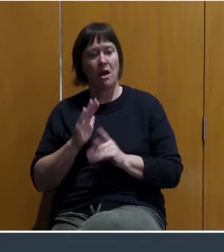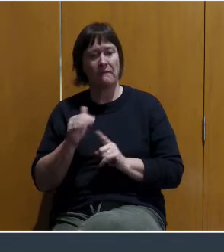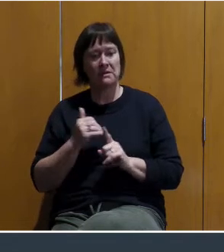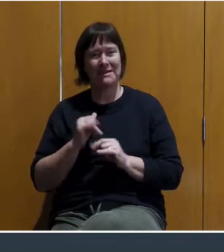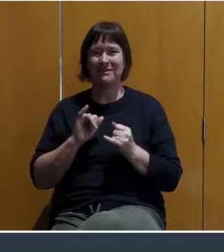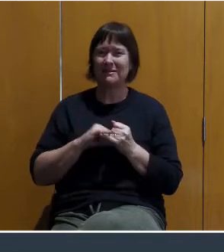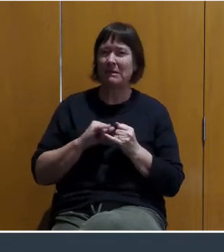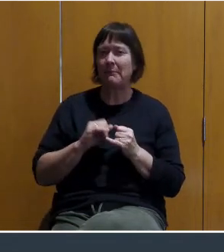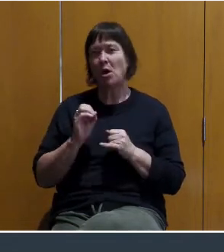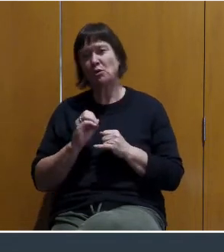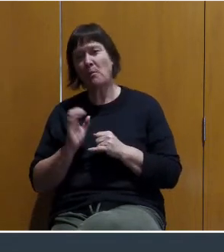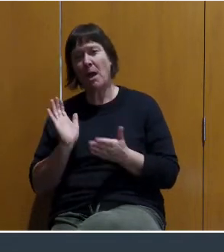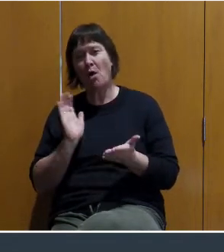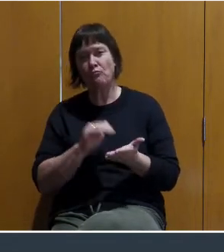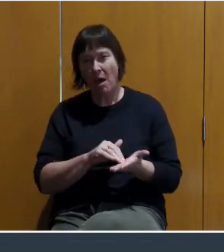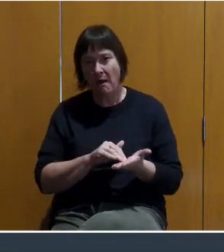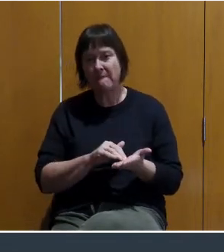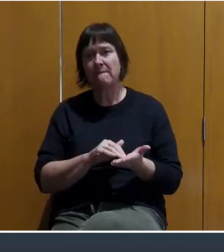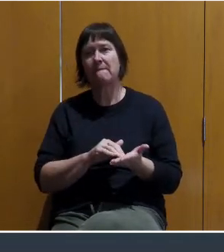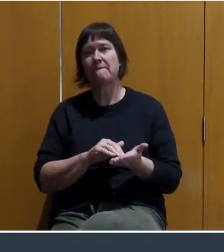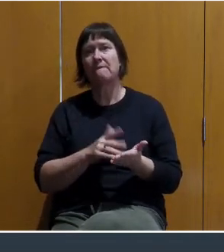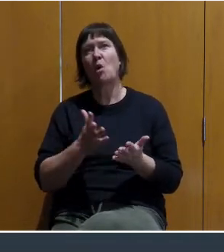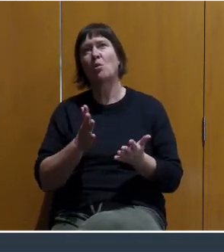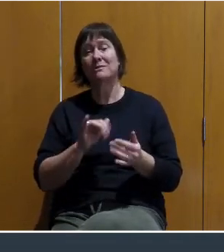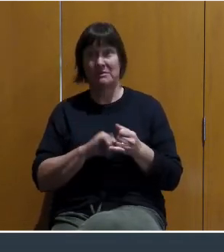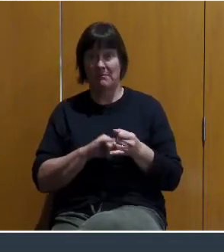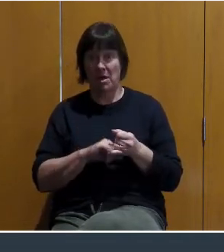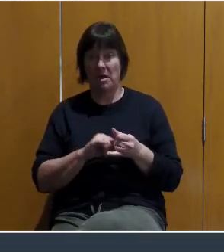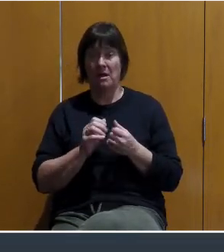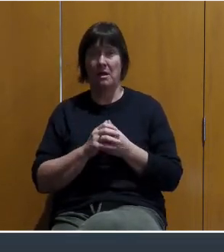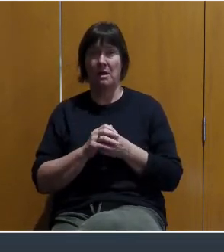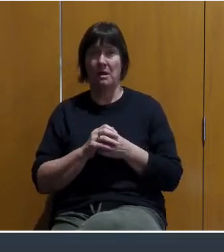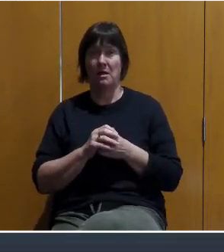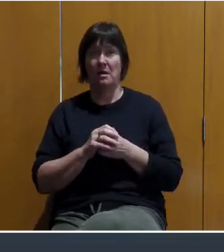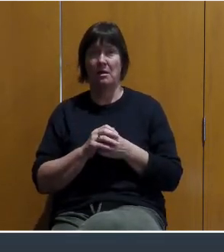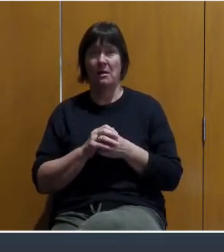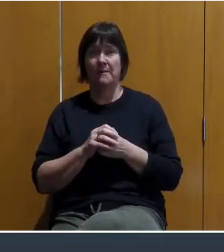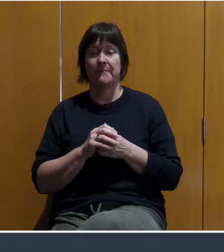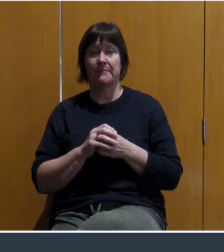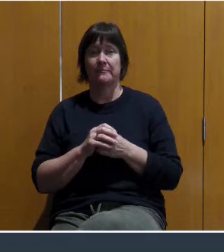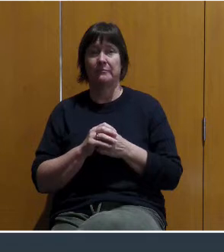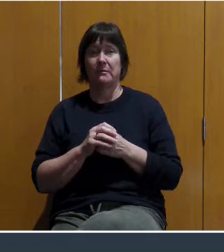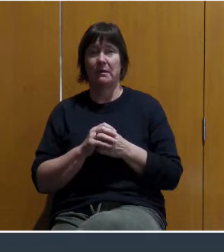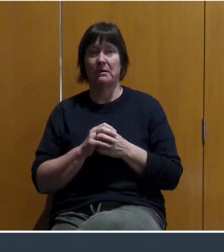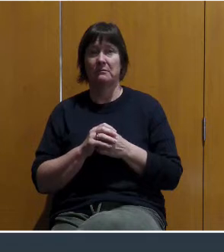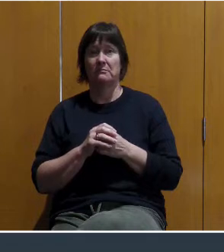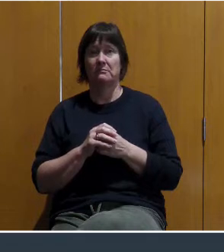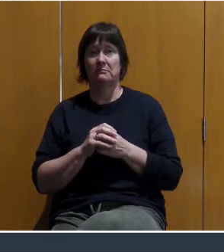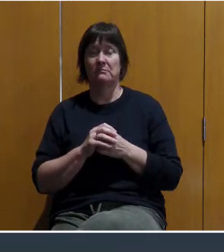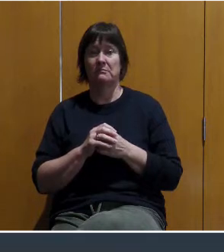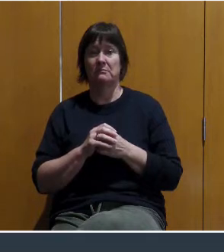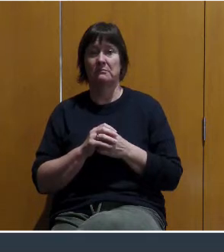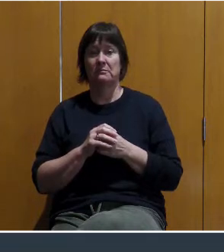September, October. September anyway. So I presume